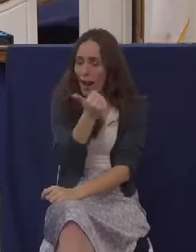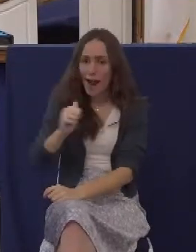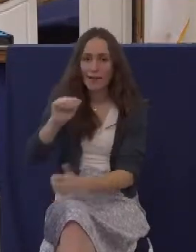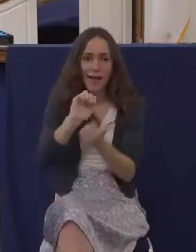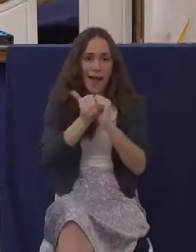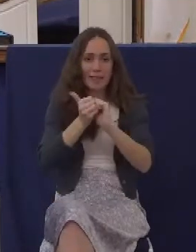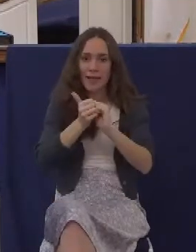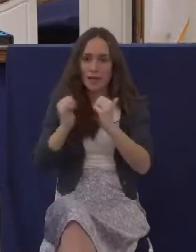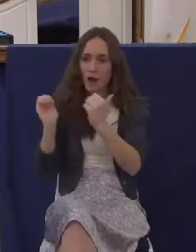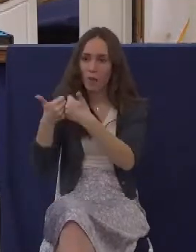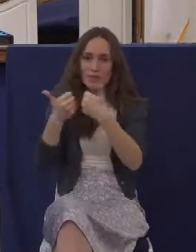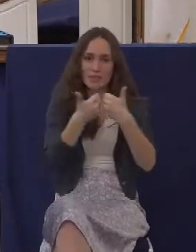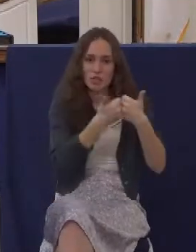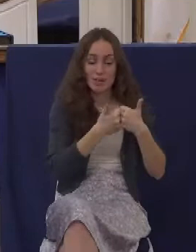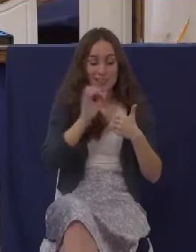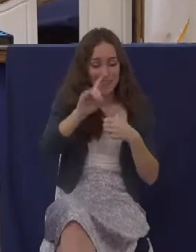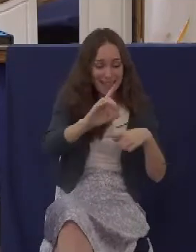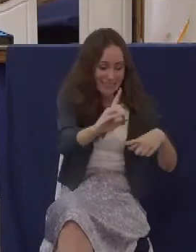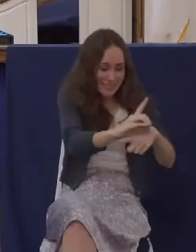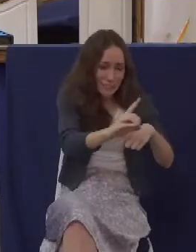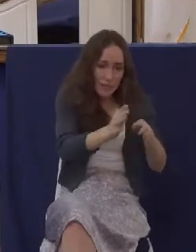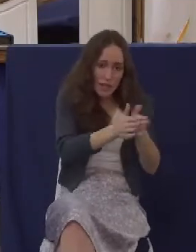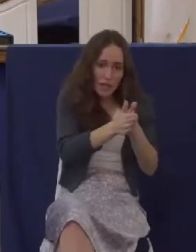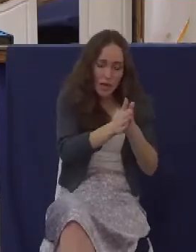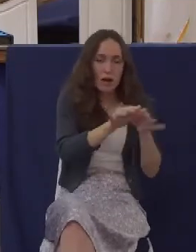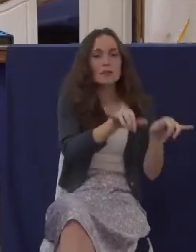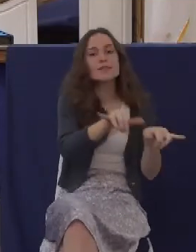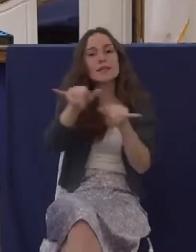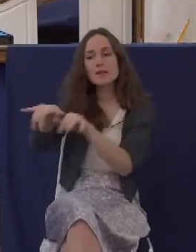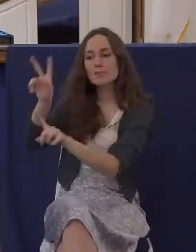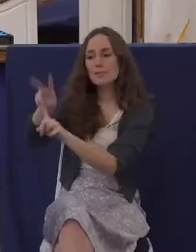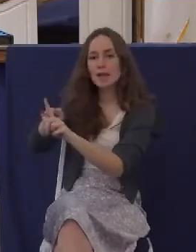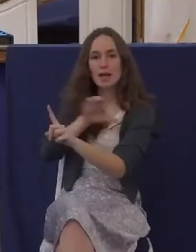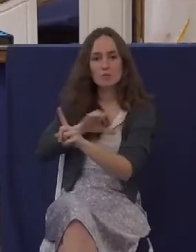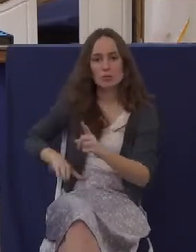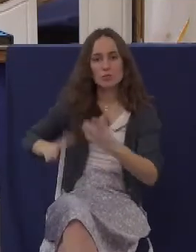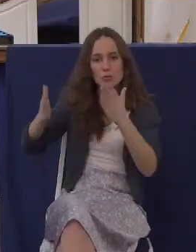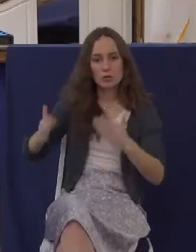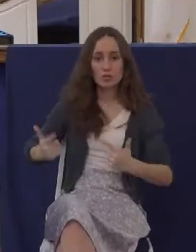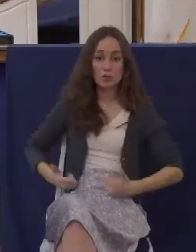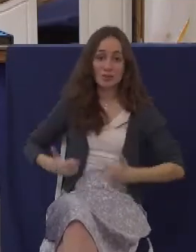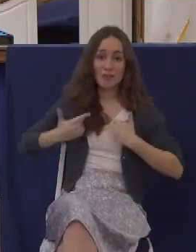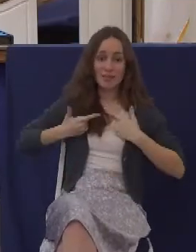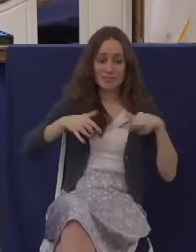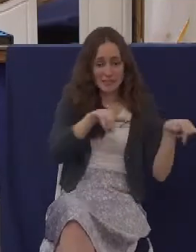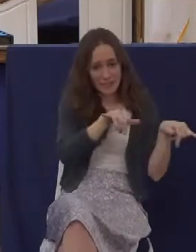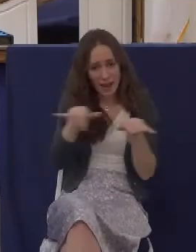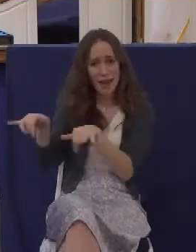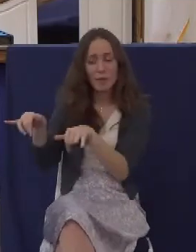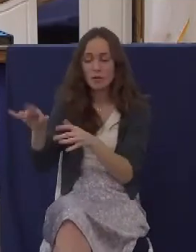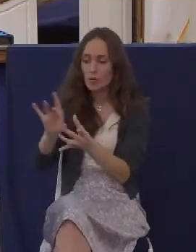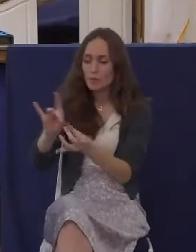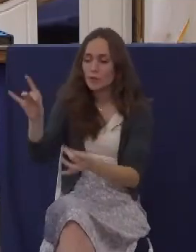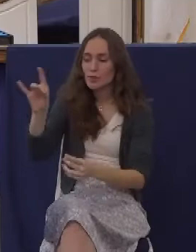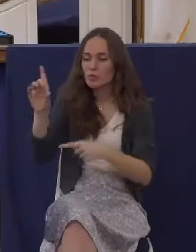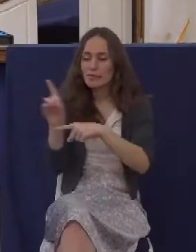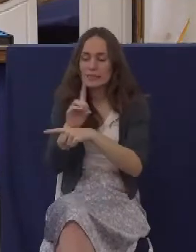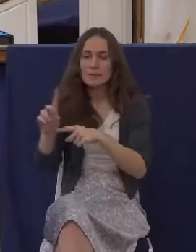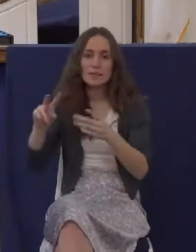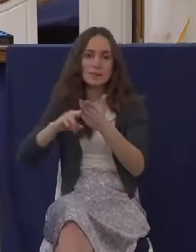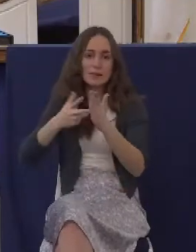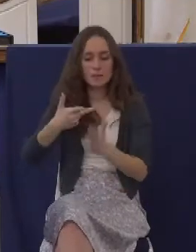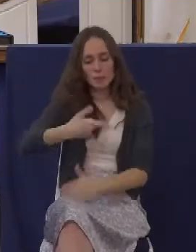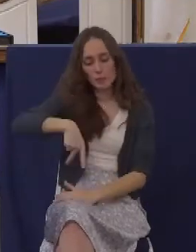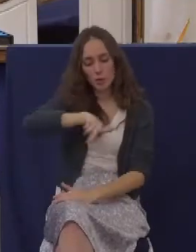same discipline that is needed in the Christian life. Spiritual disciplines, then, are those personal and